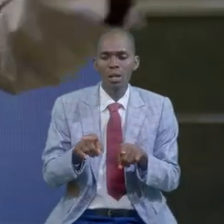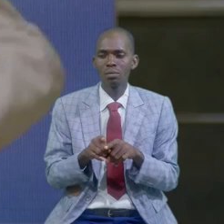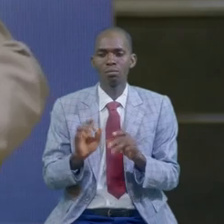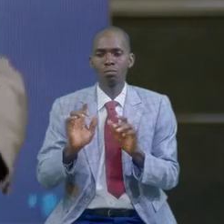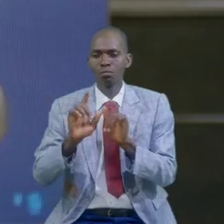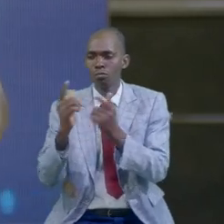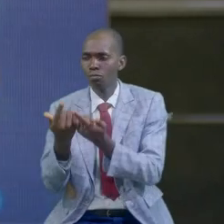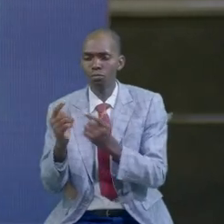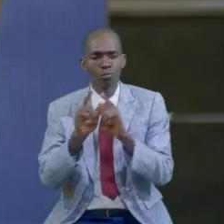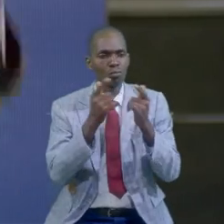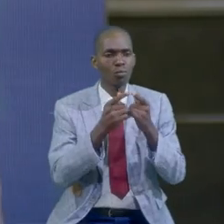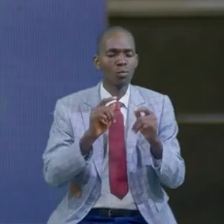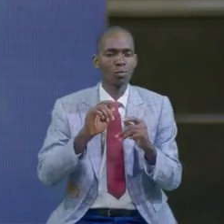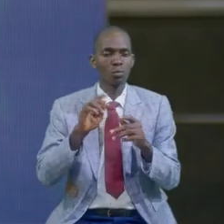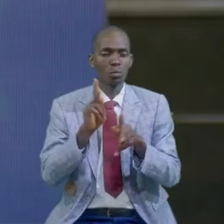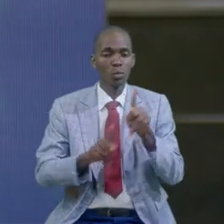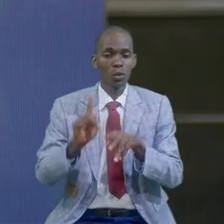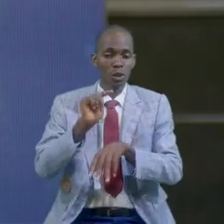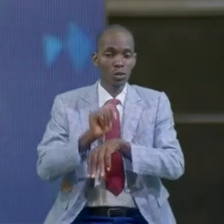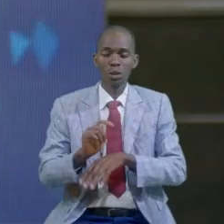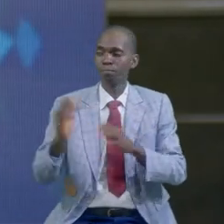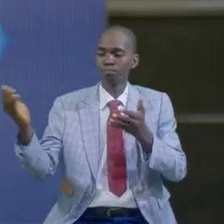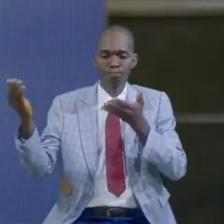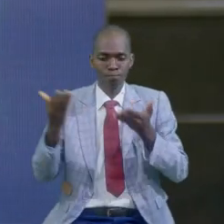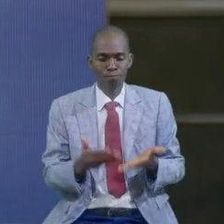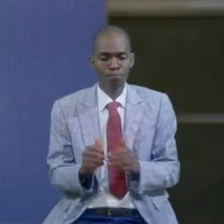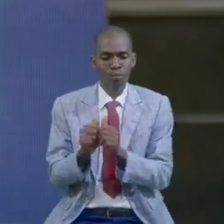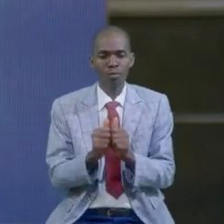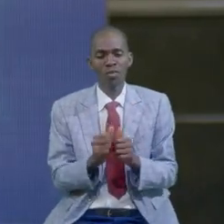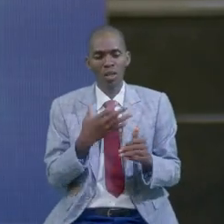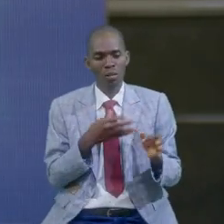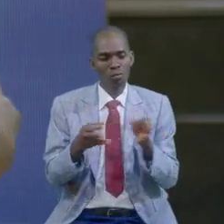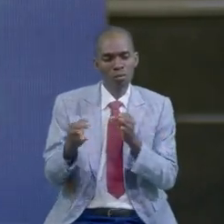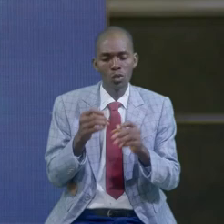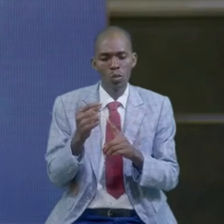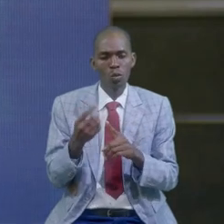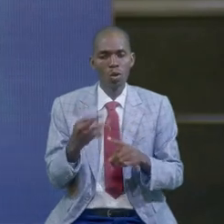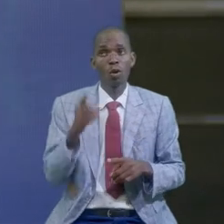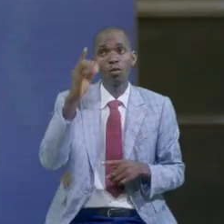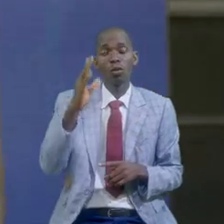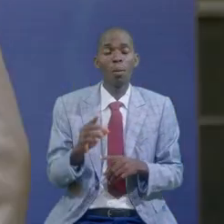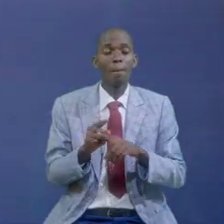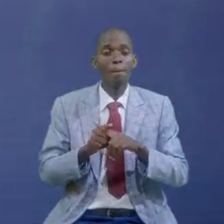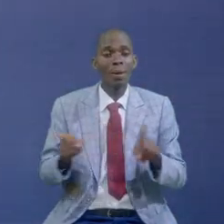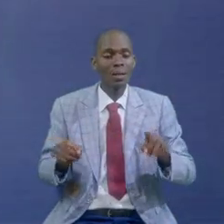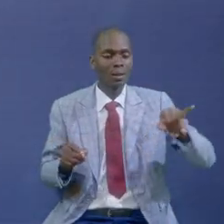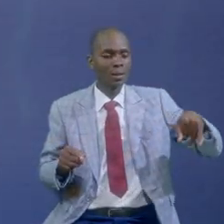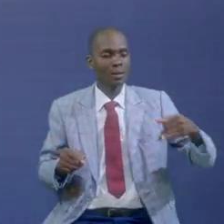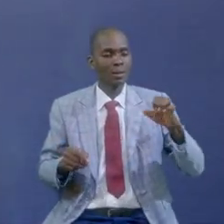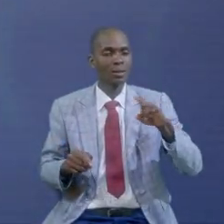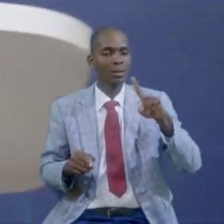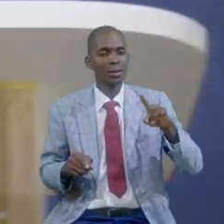tribe to tribe and reveal to them the word of God. Jezebel blocked his view. This should be the time